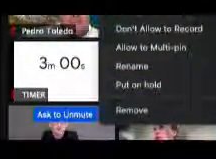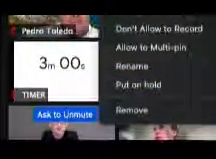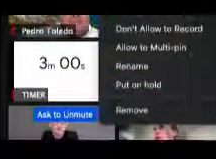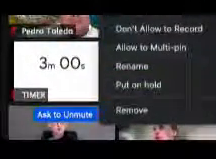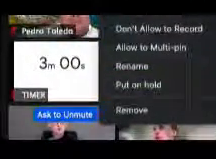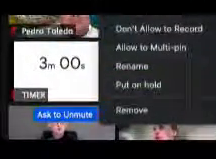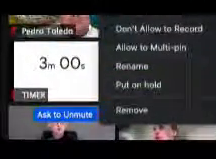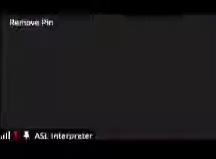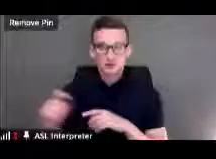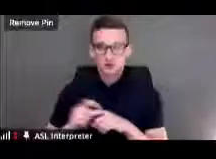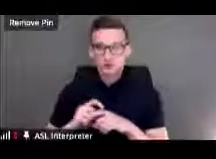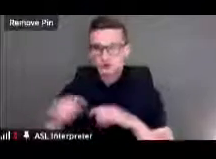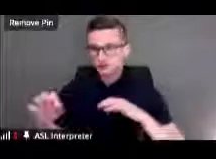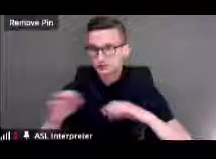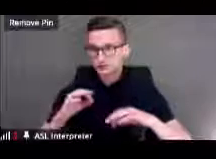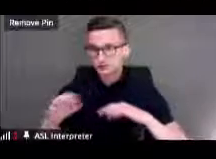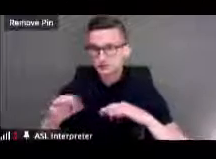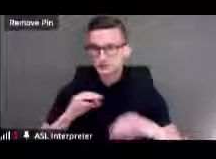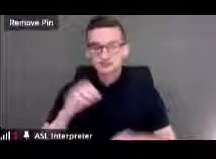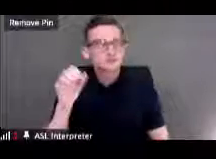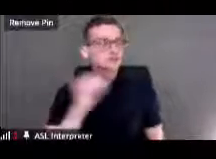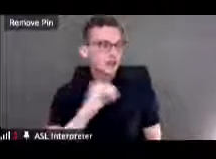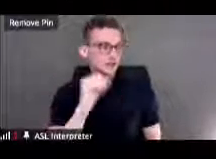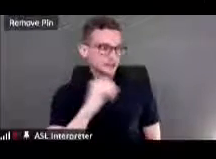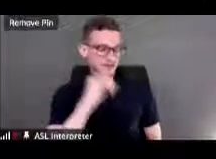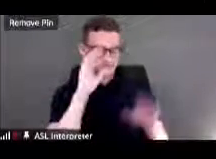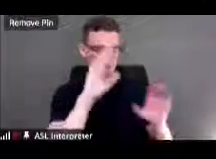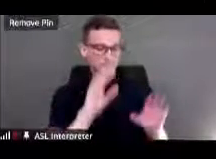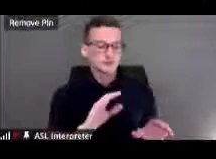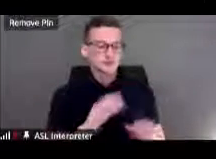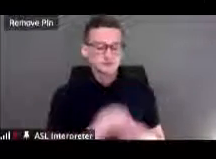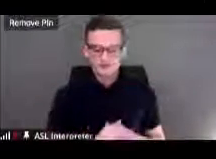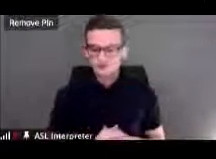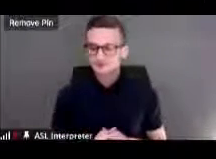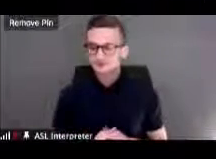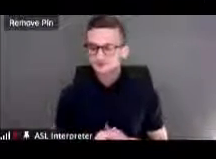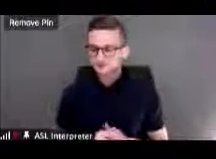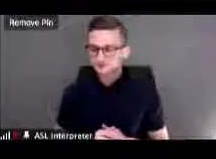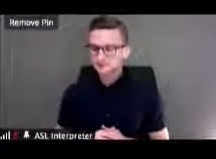call instructions at this time? Yes, that would be wonderful.